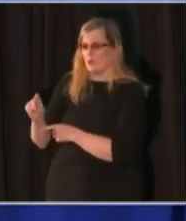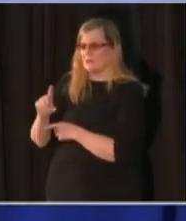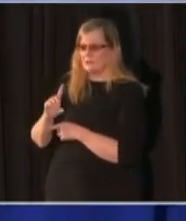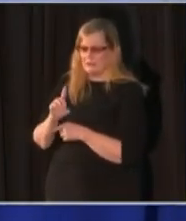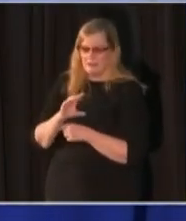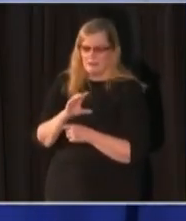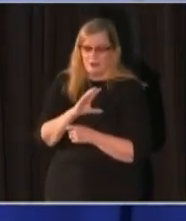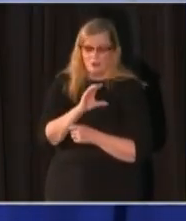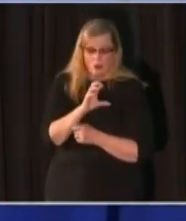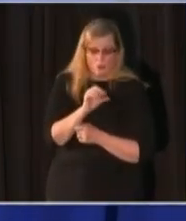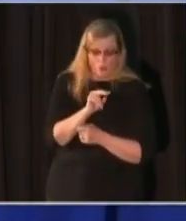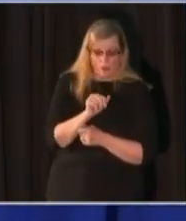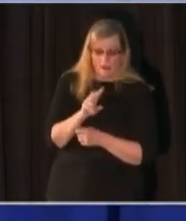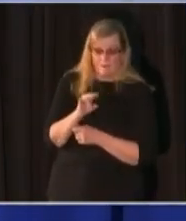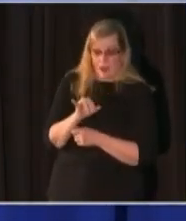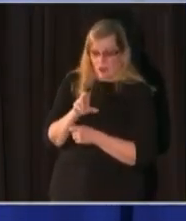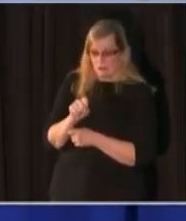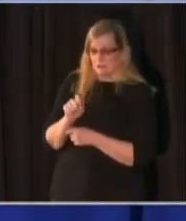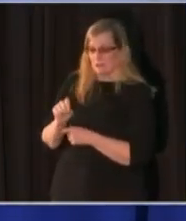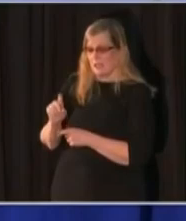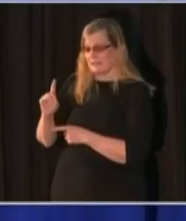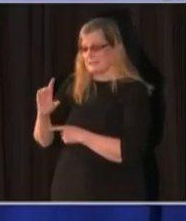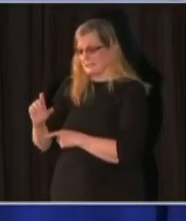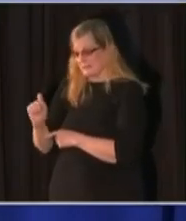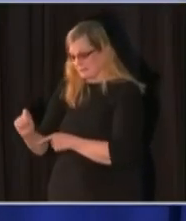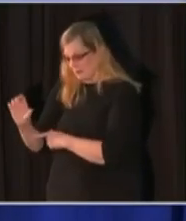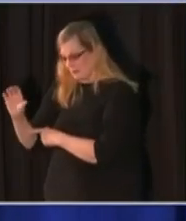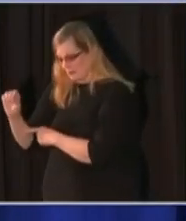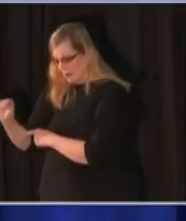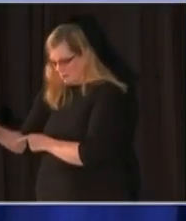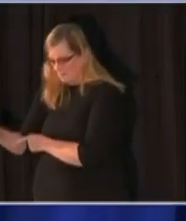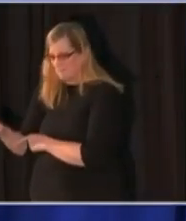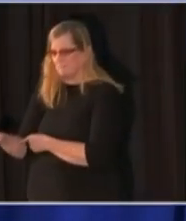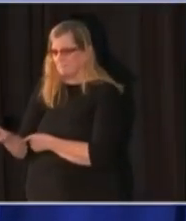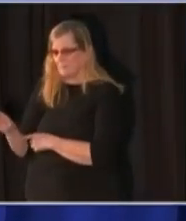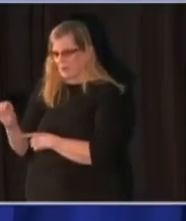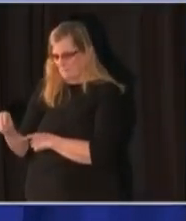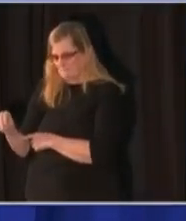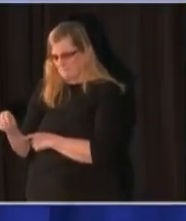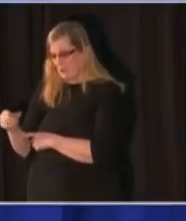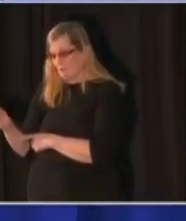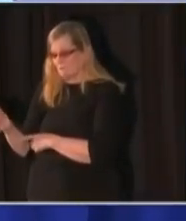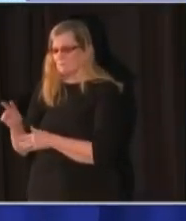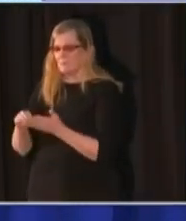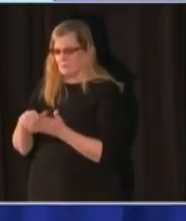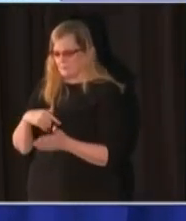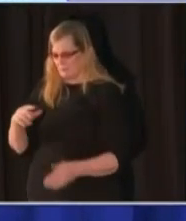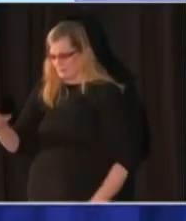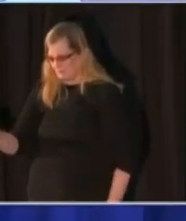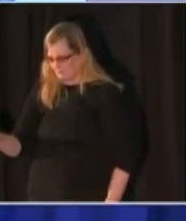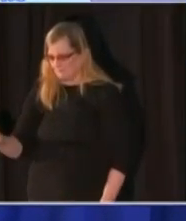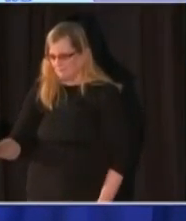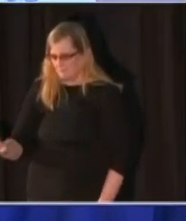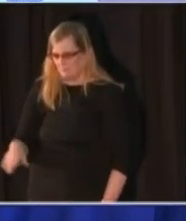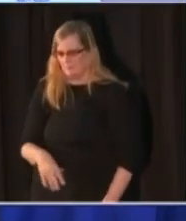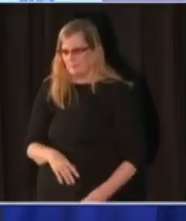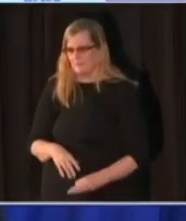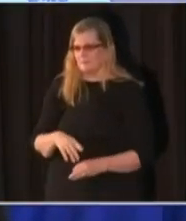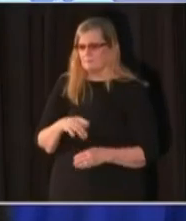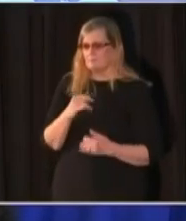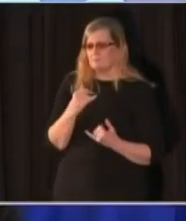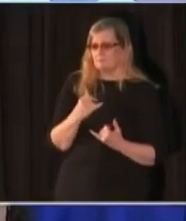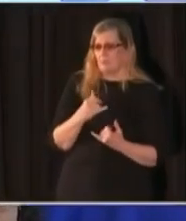Okay, thank you. Yes. I have a question about unions and collective bargaining. Before the council session, there